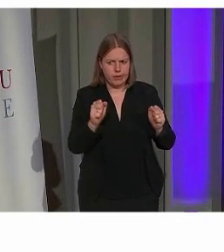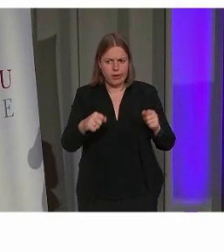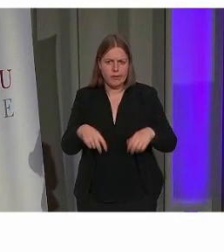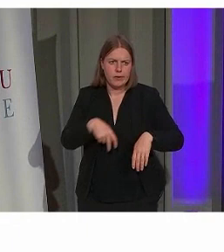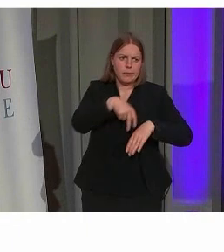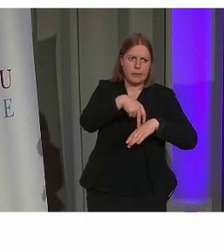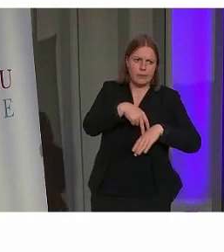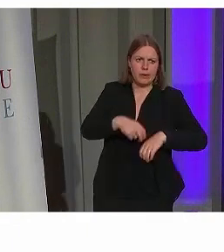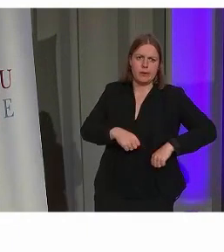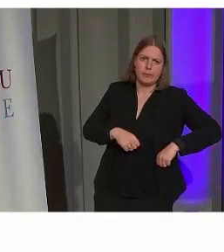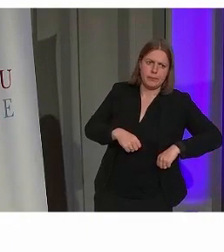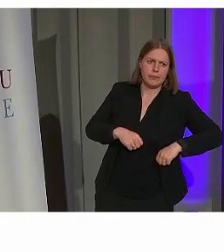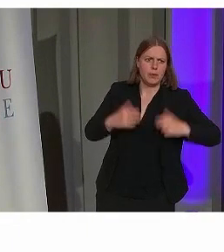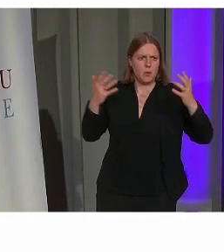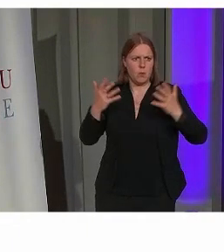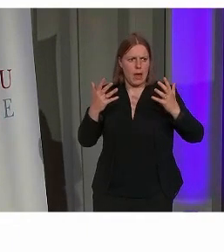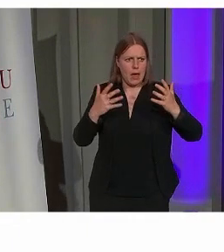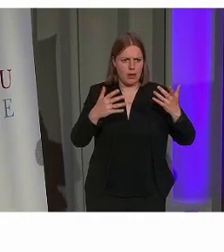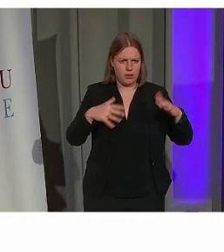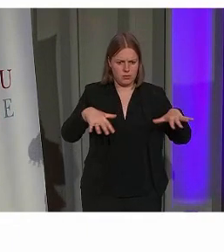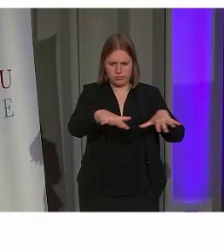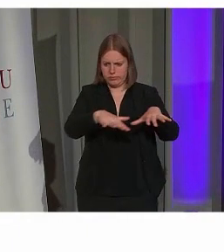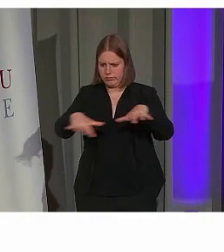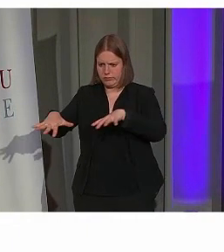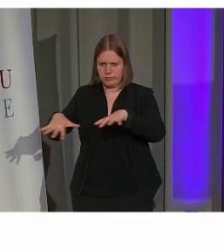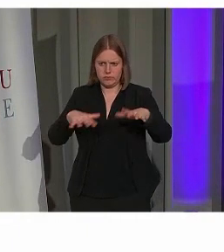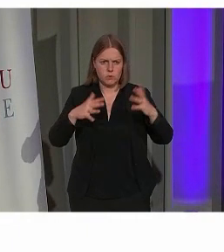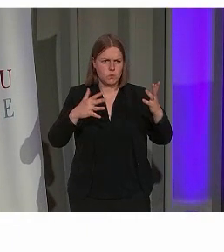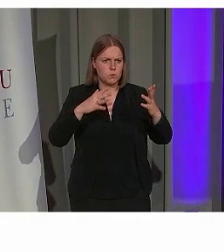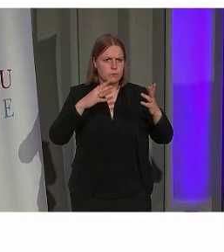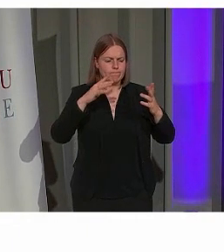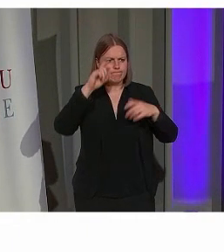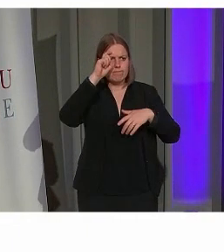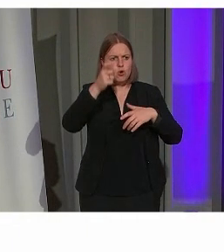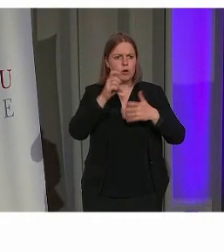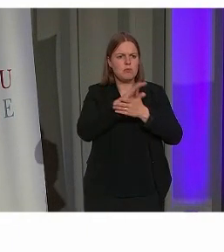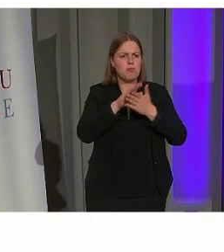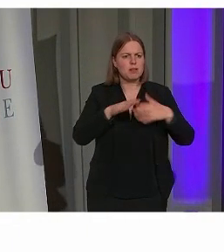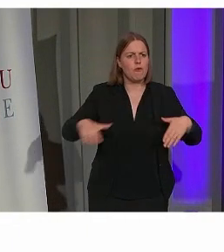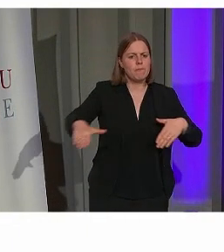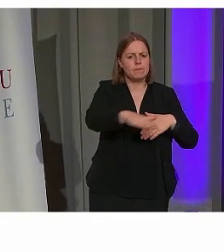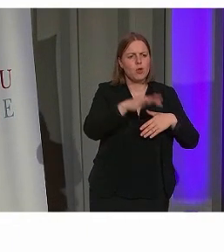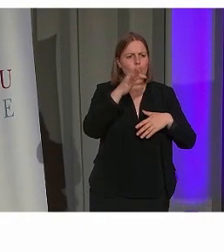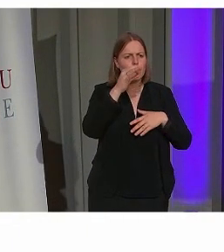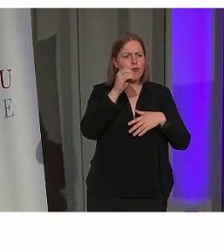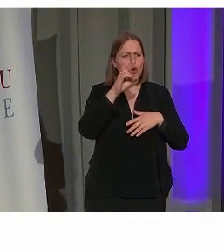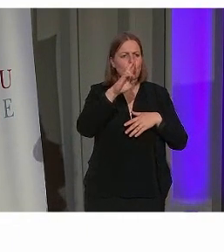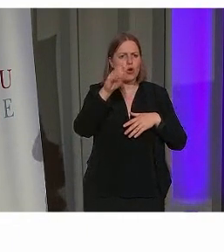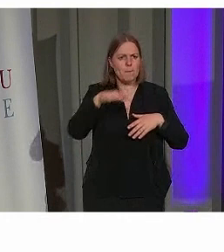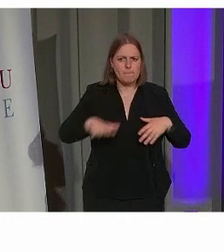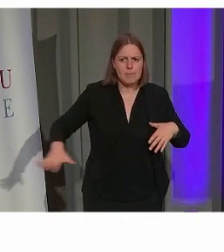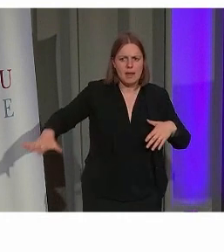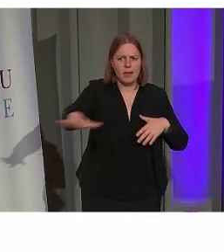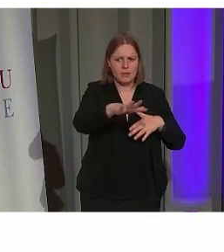viewing platform of the main arc of the forum, because it's the